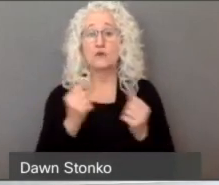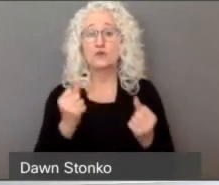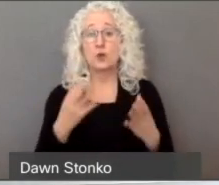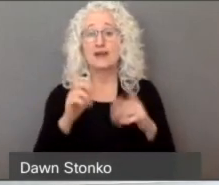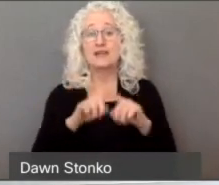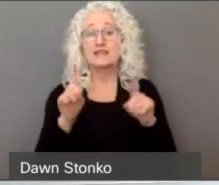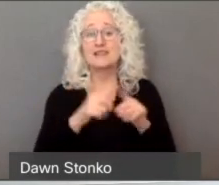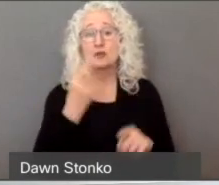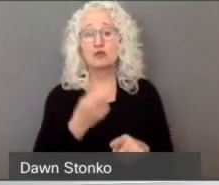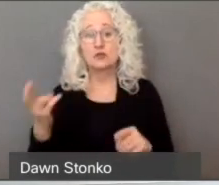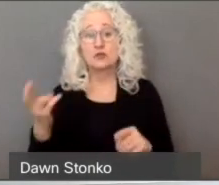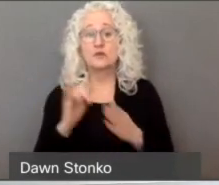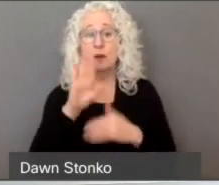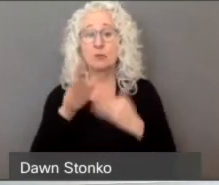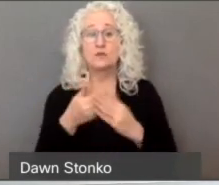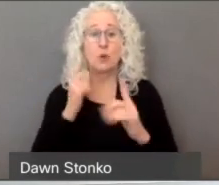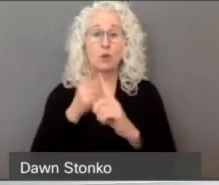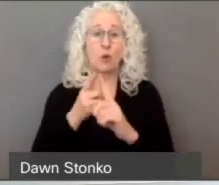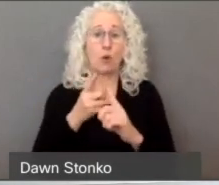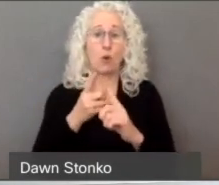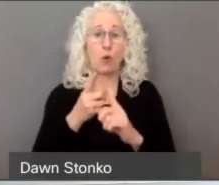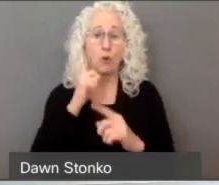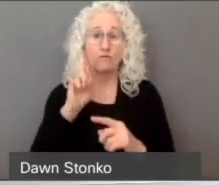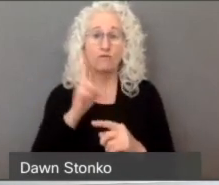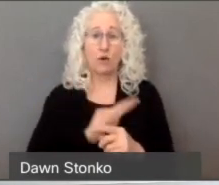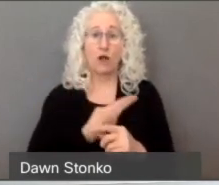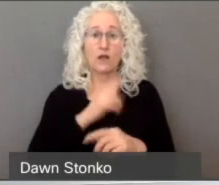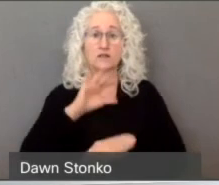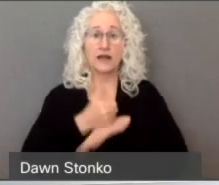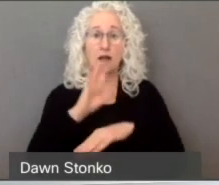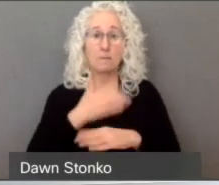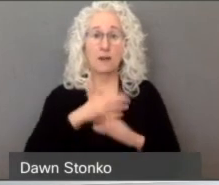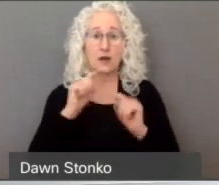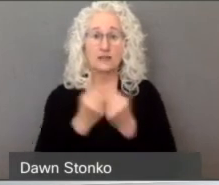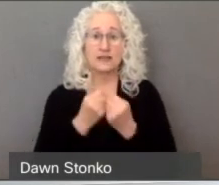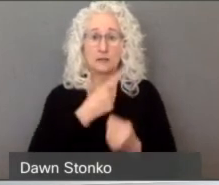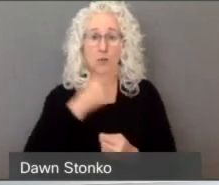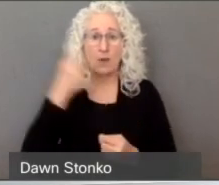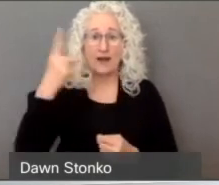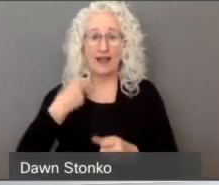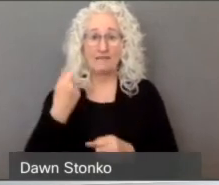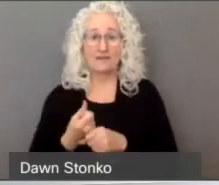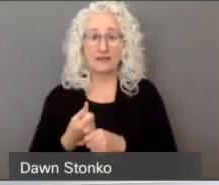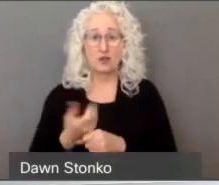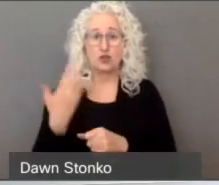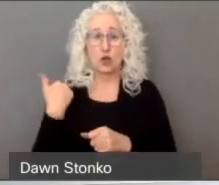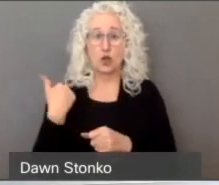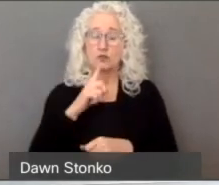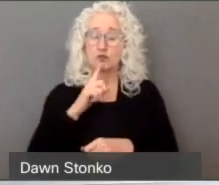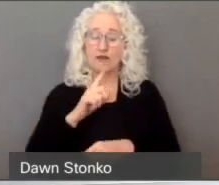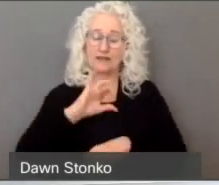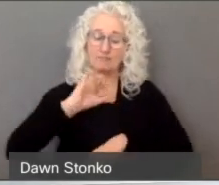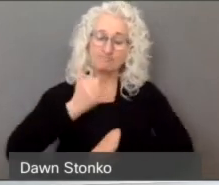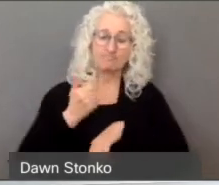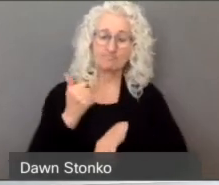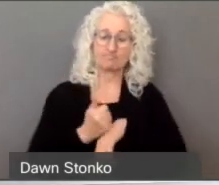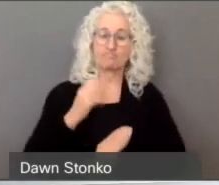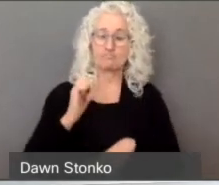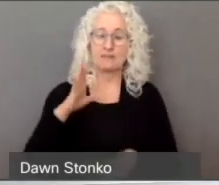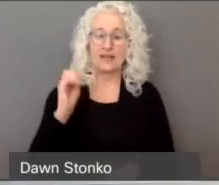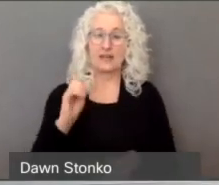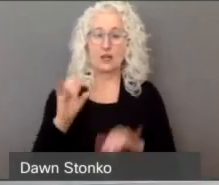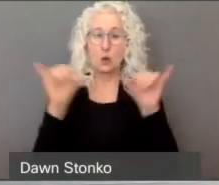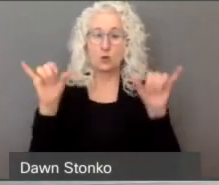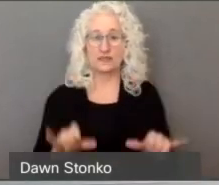resources, because that was the whole goal in us creating our team about 1.5 years ago, is really to create that ecosystem. And just about everybody that